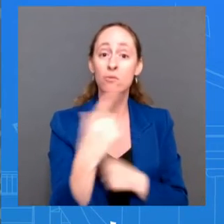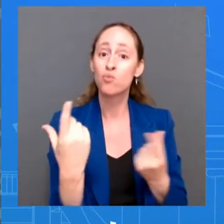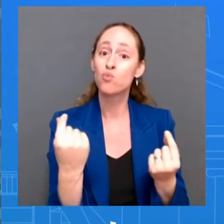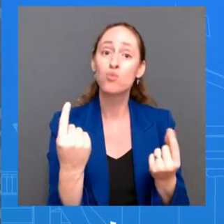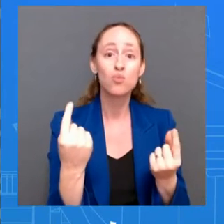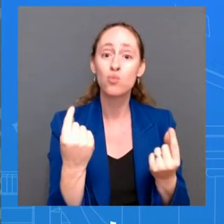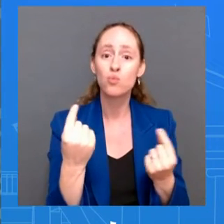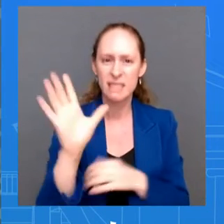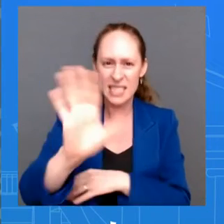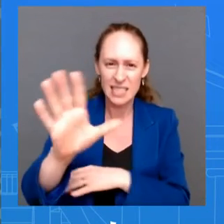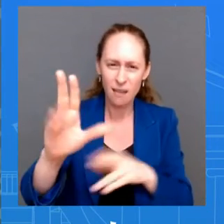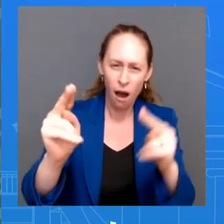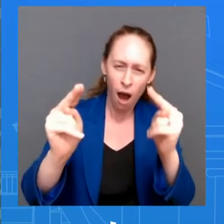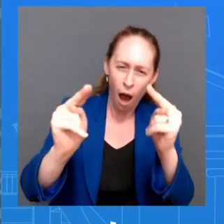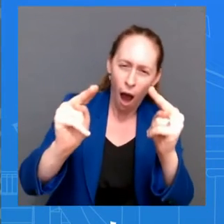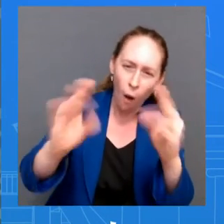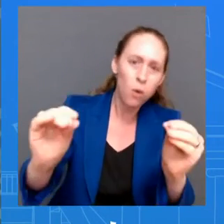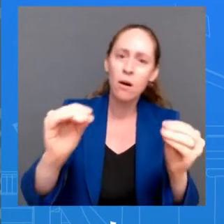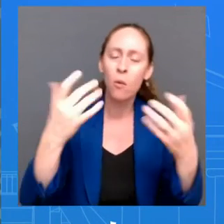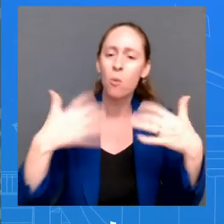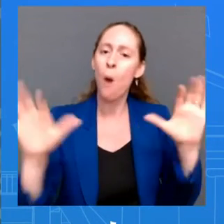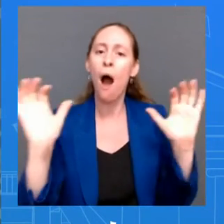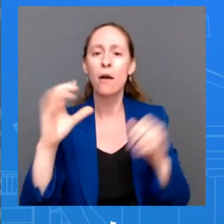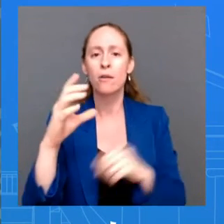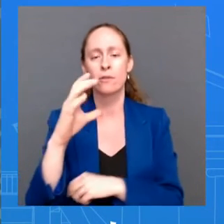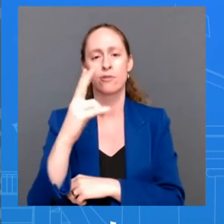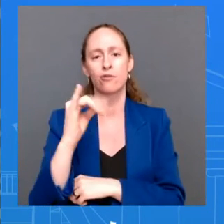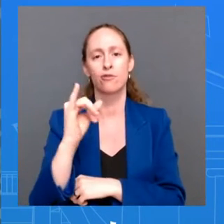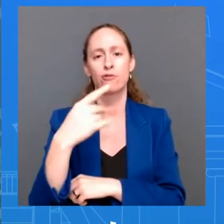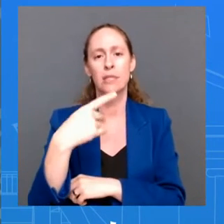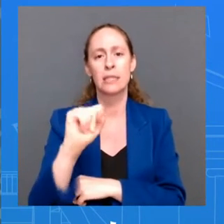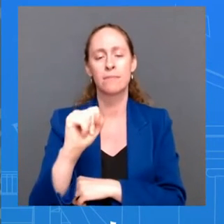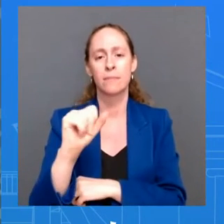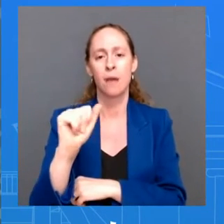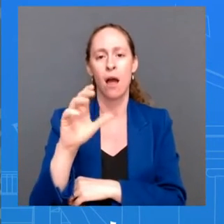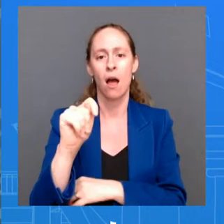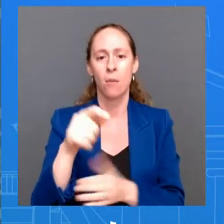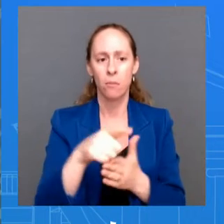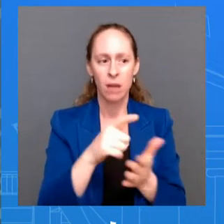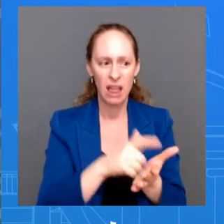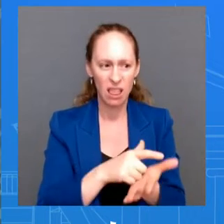help veterans exposed to toxic chemicals in service of their country.